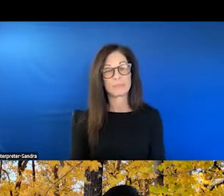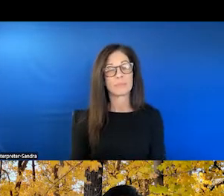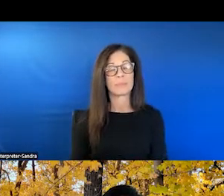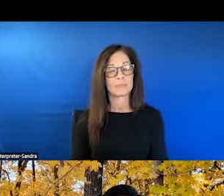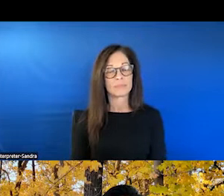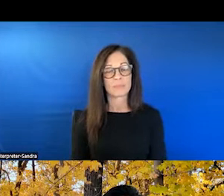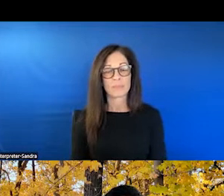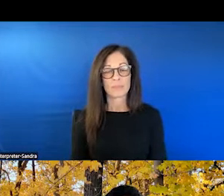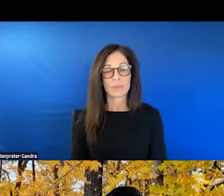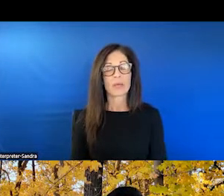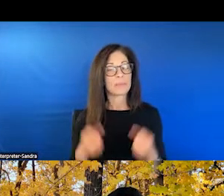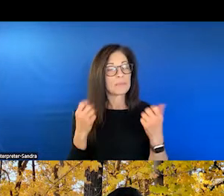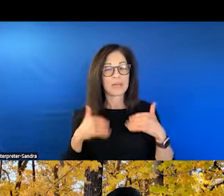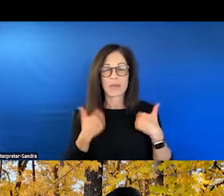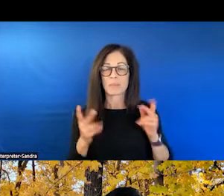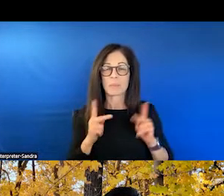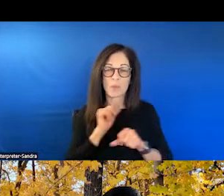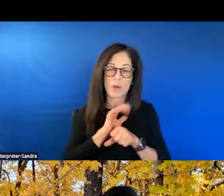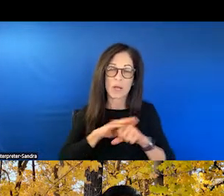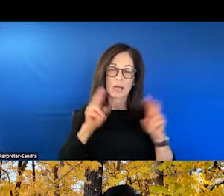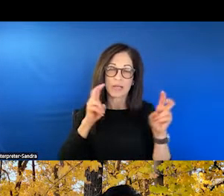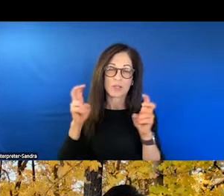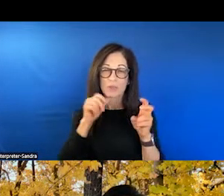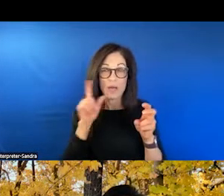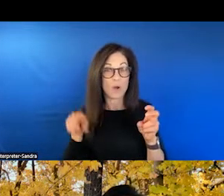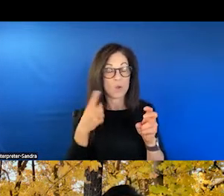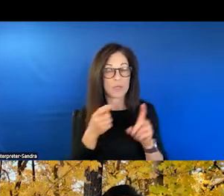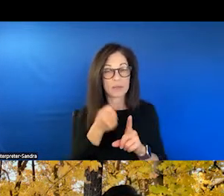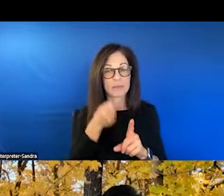on issues that impact not only